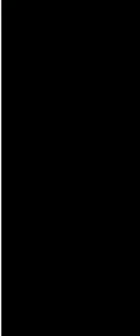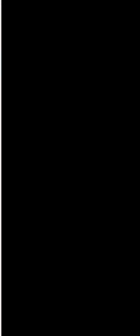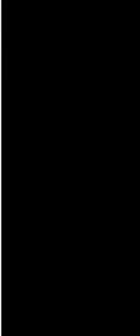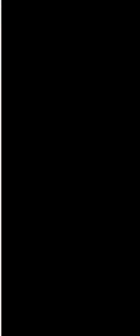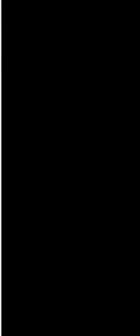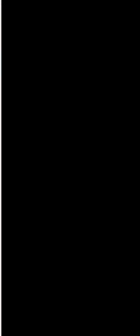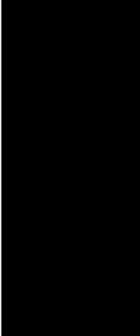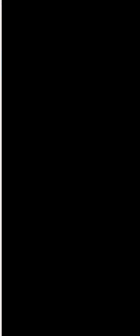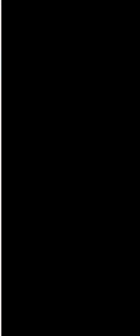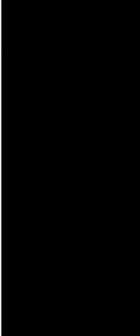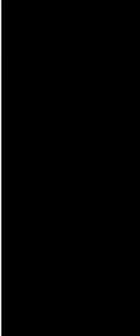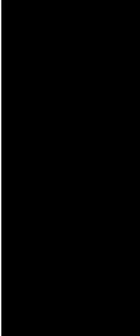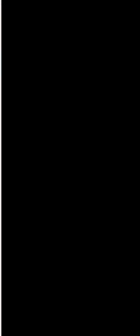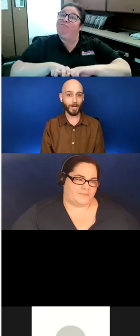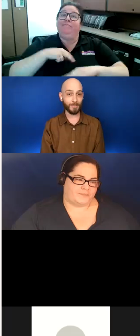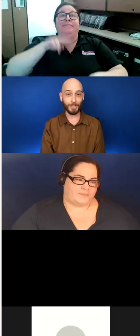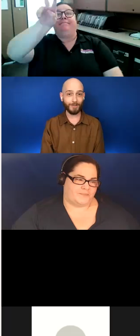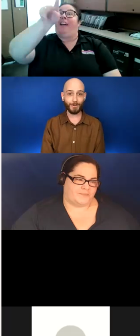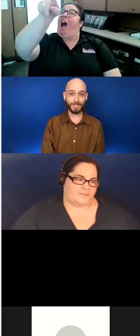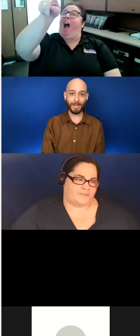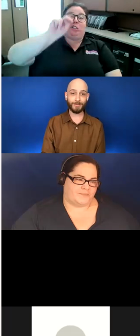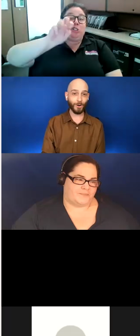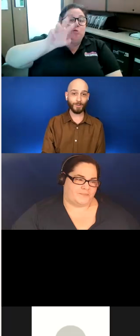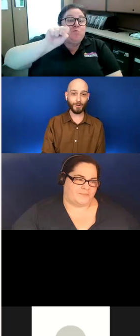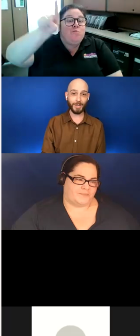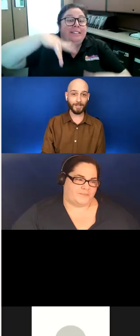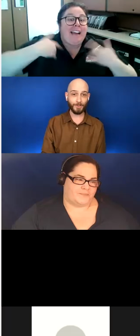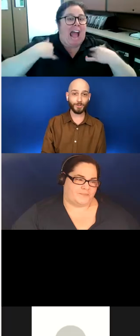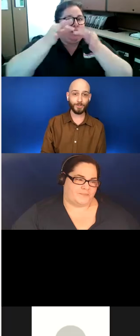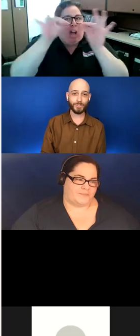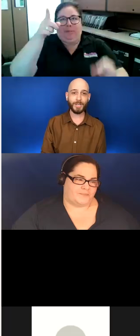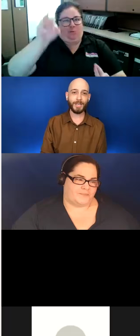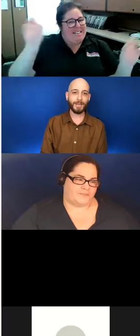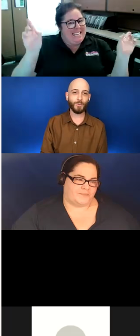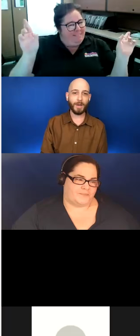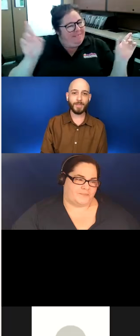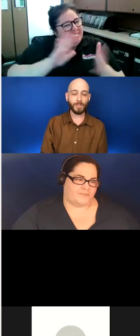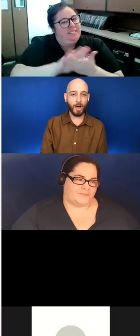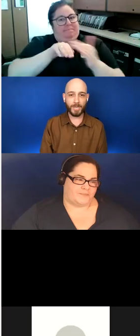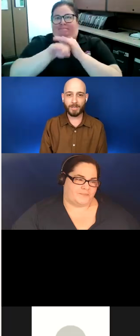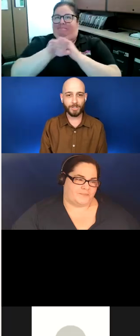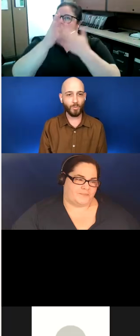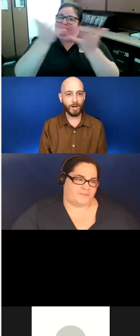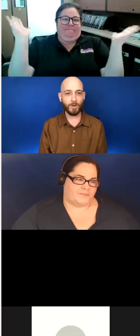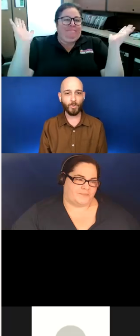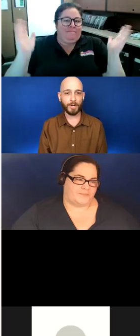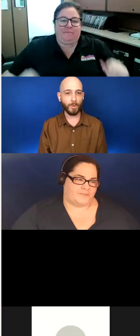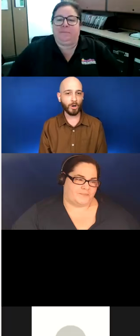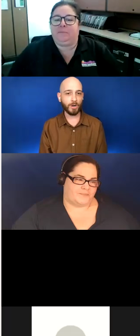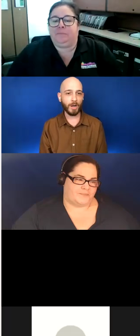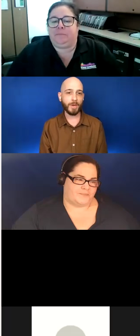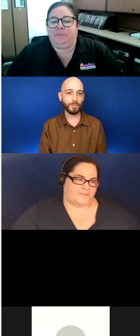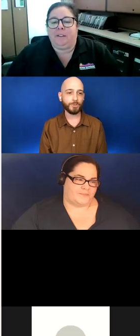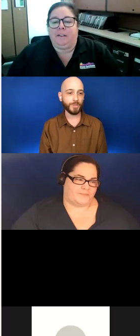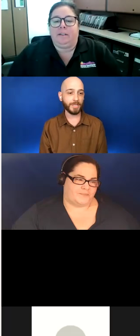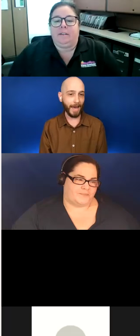Going to the movies now is a possibility for deaf and hard of hearing individuals. When I'm in the lobby somewhere or